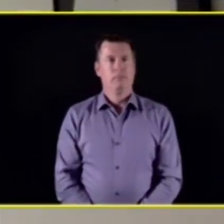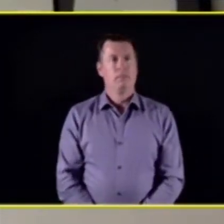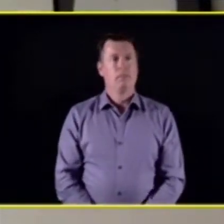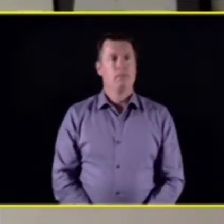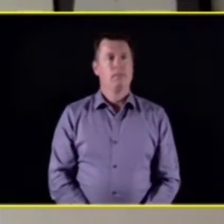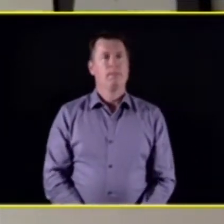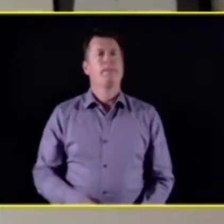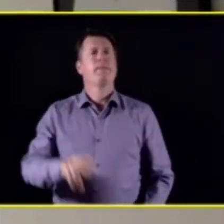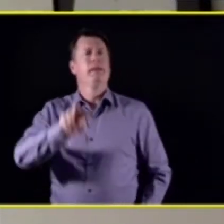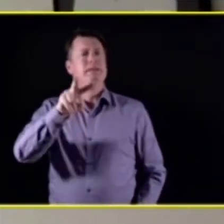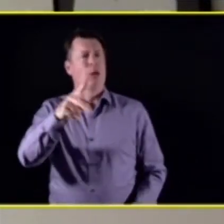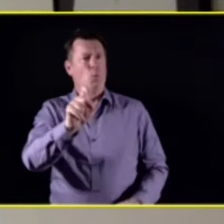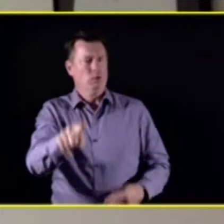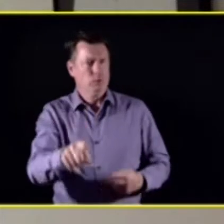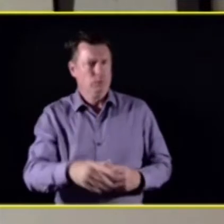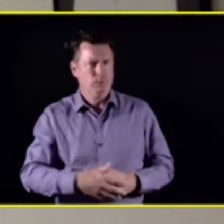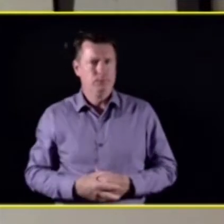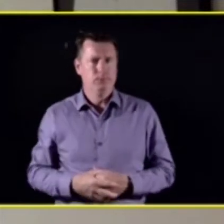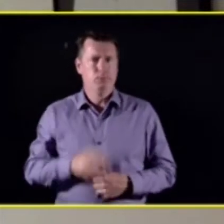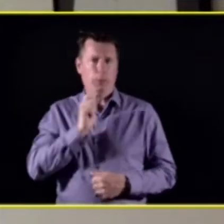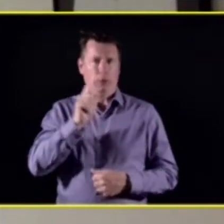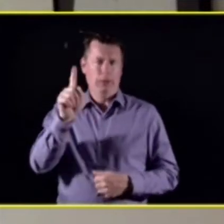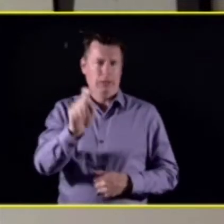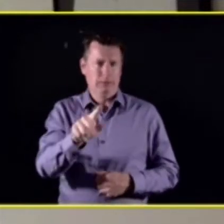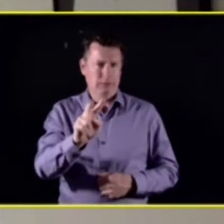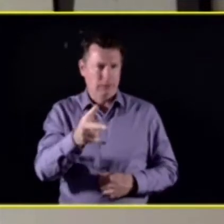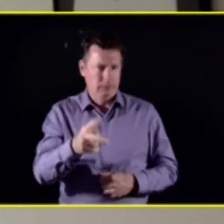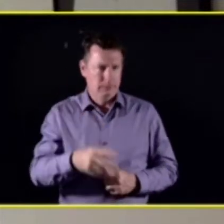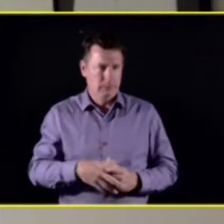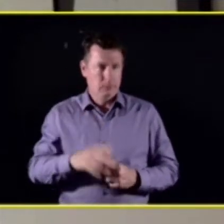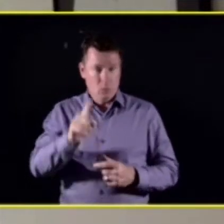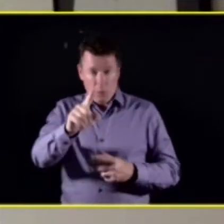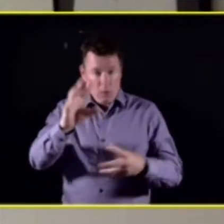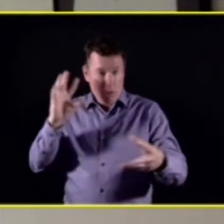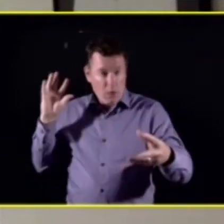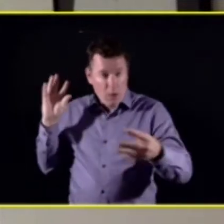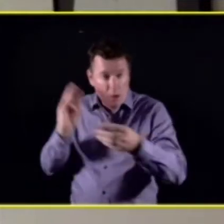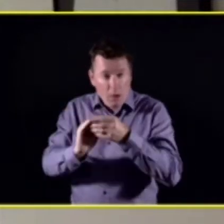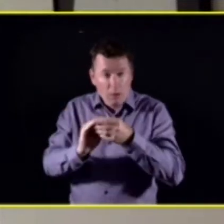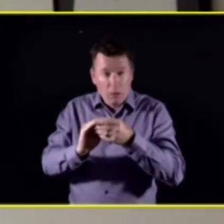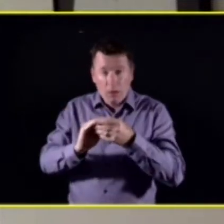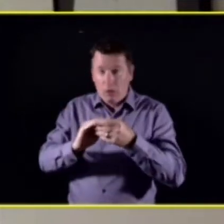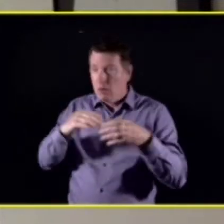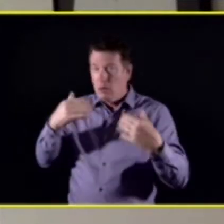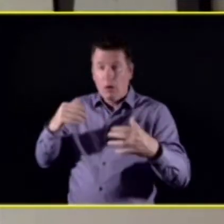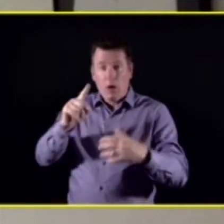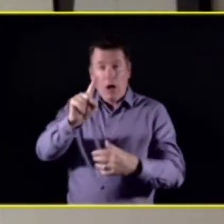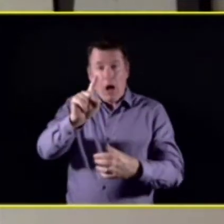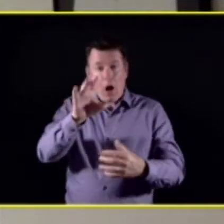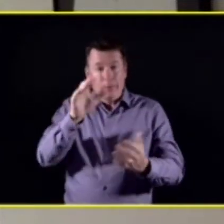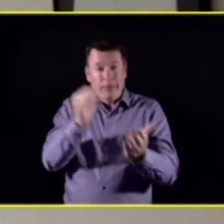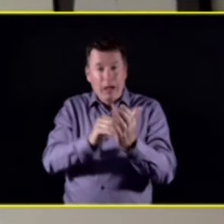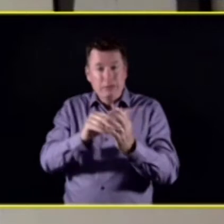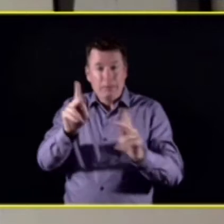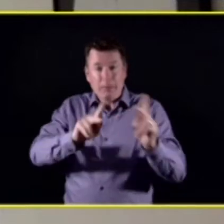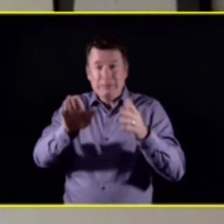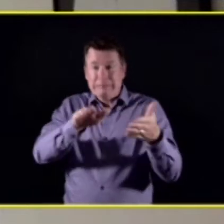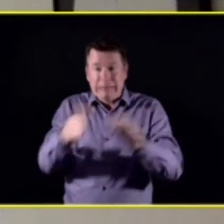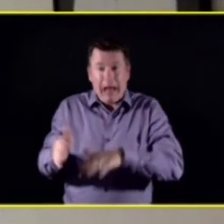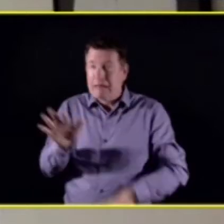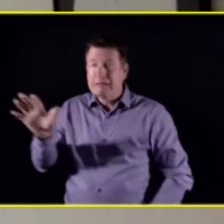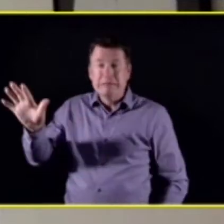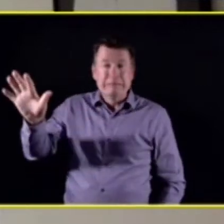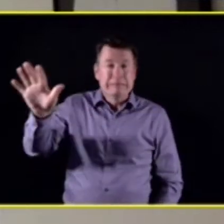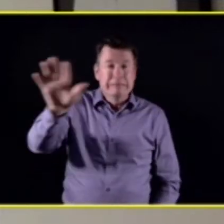many people, close to 100,000 people have lost their lives to COVID-19. Obviously, you pulled through